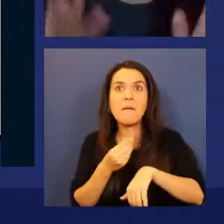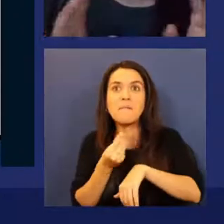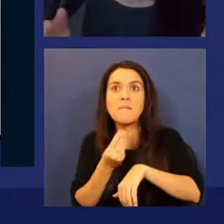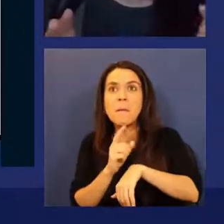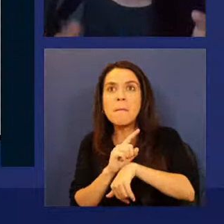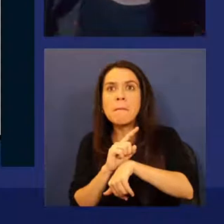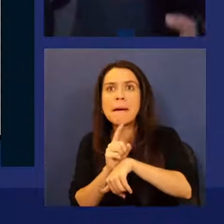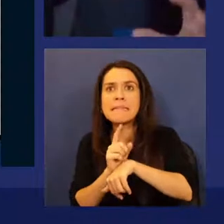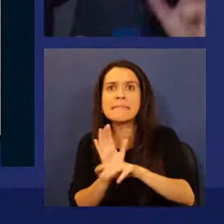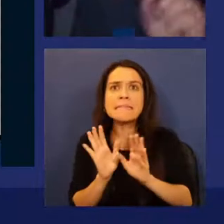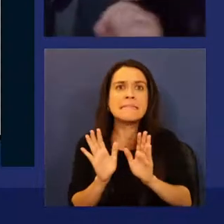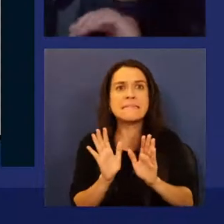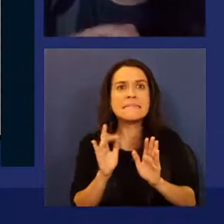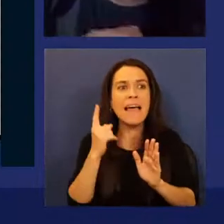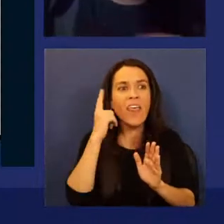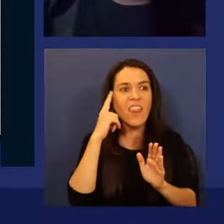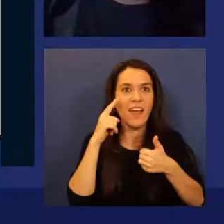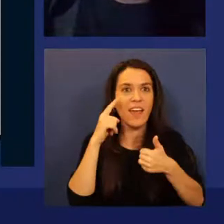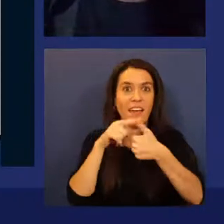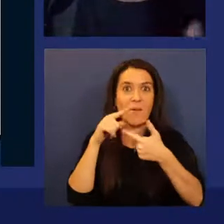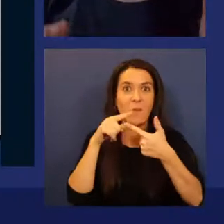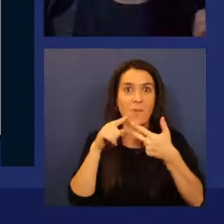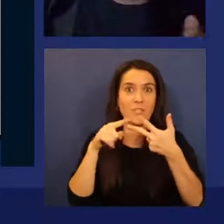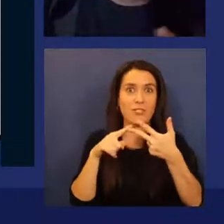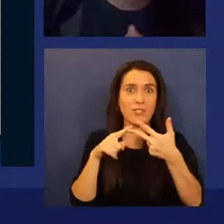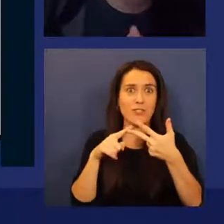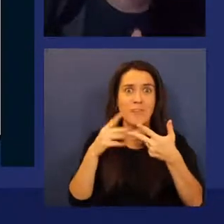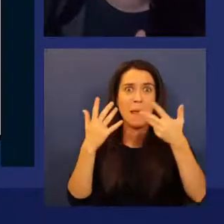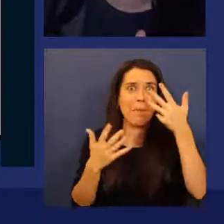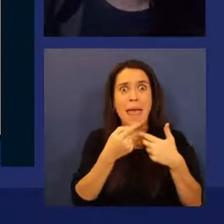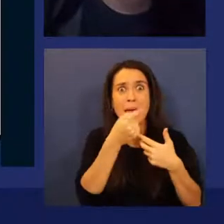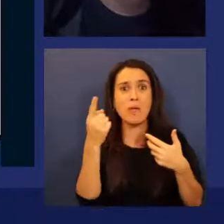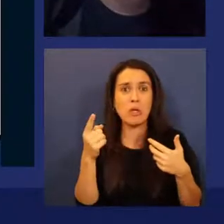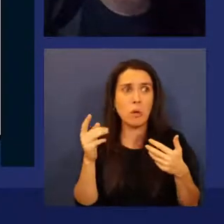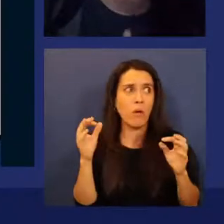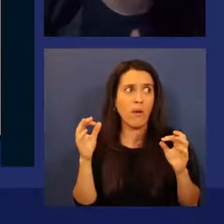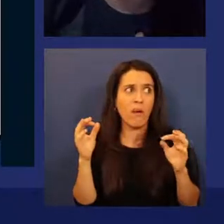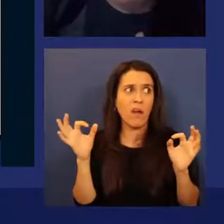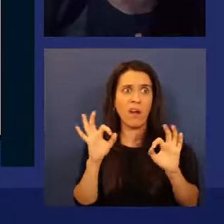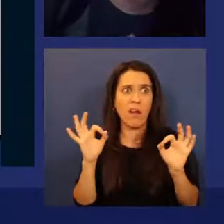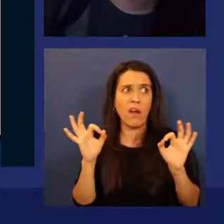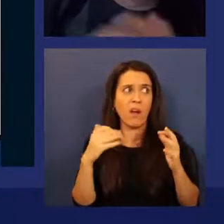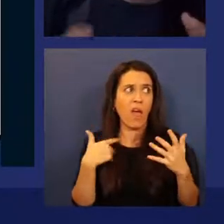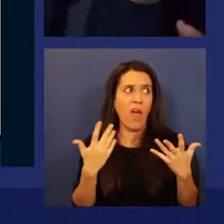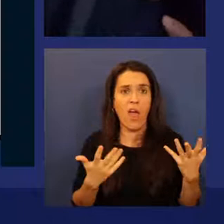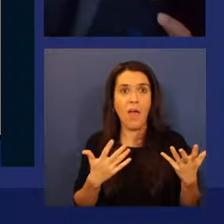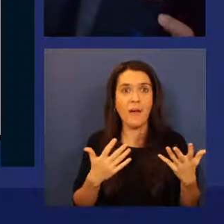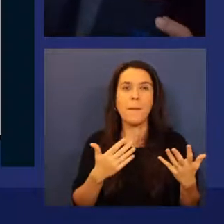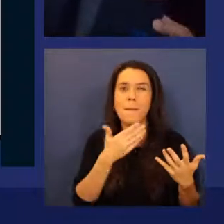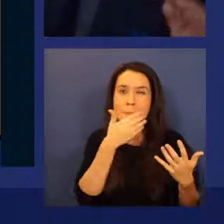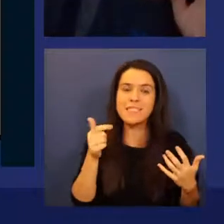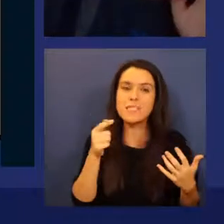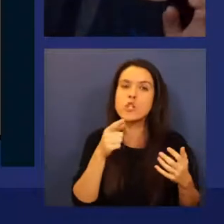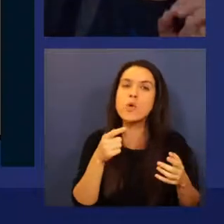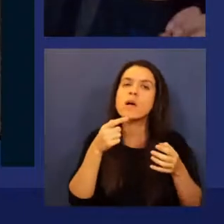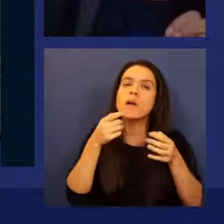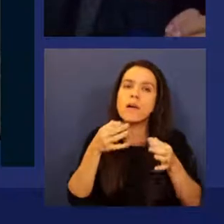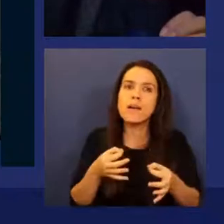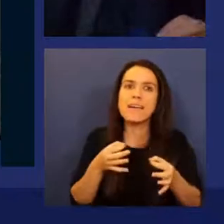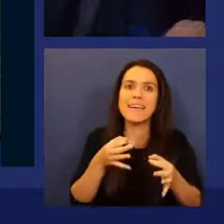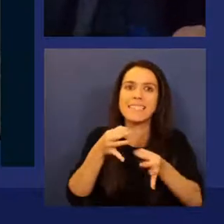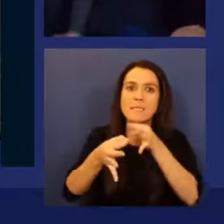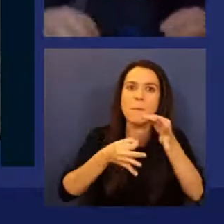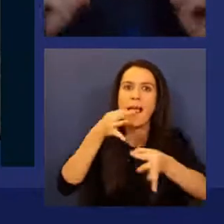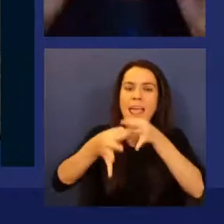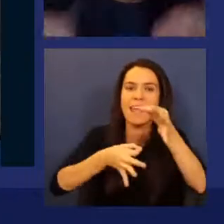I think these three things, if you can do nothing, just start by being able to explain the decisions your models are making. right? Just start